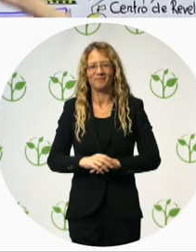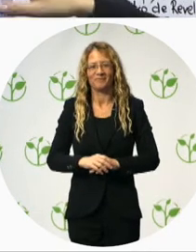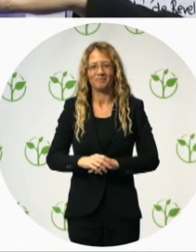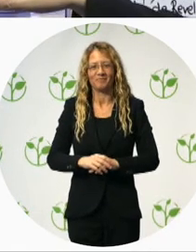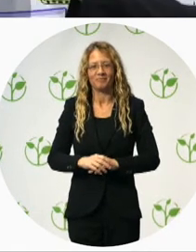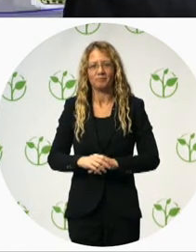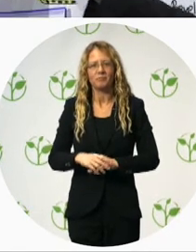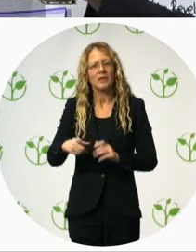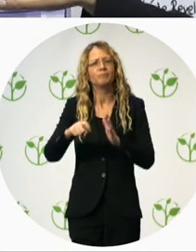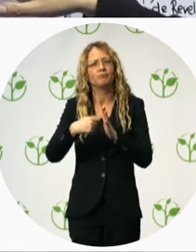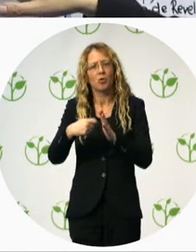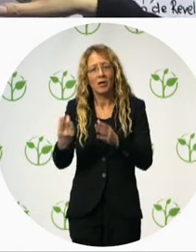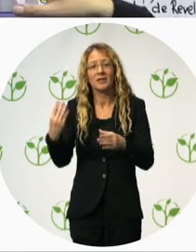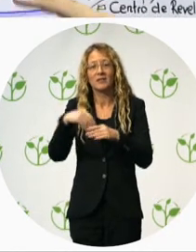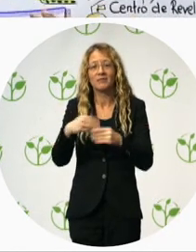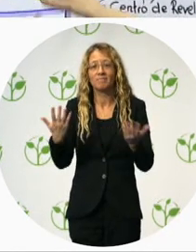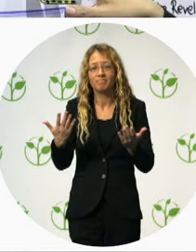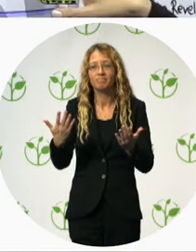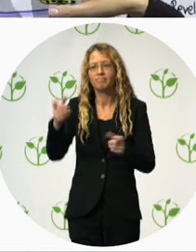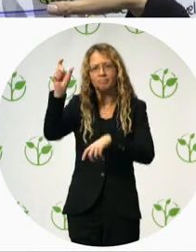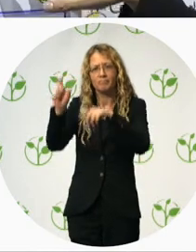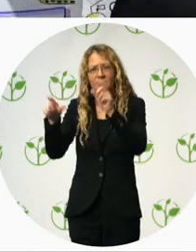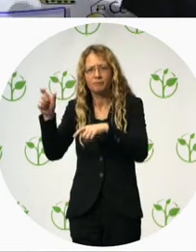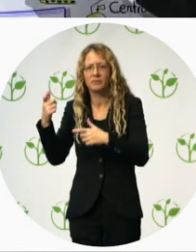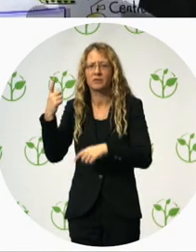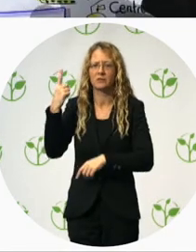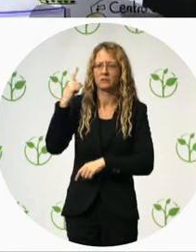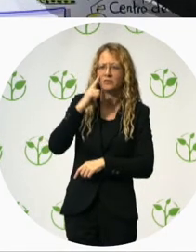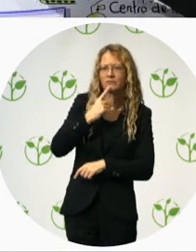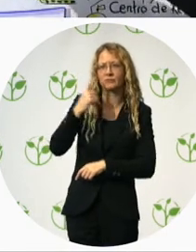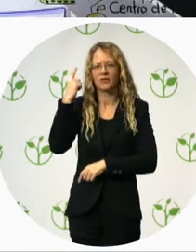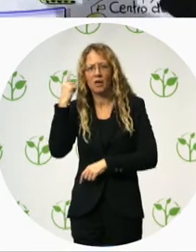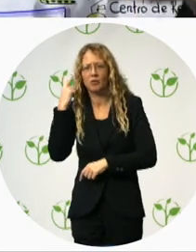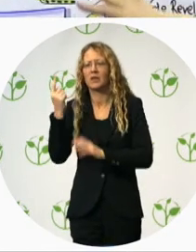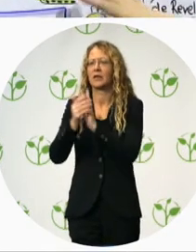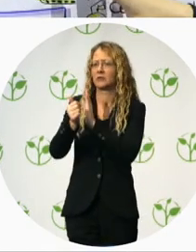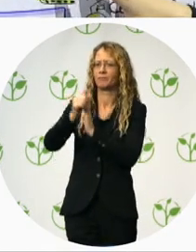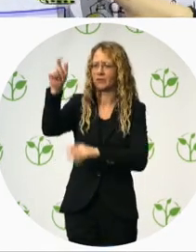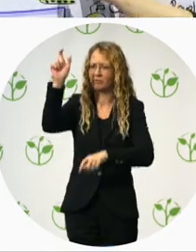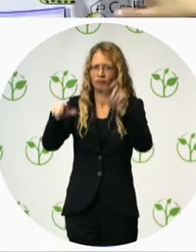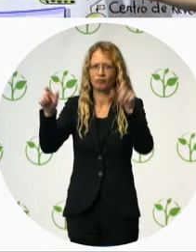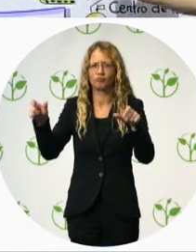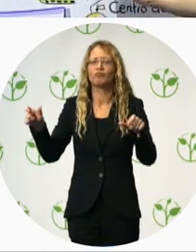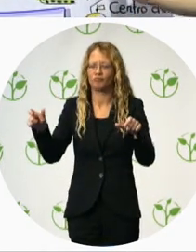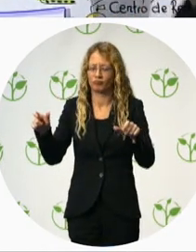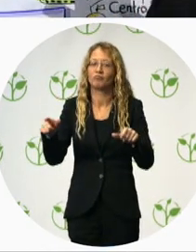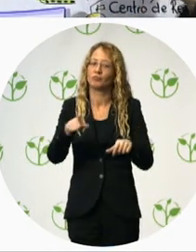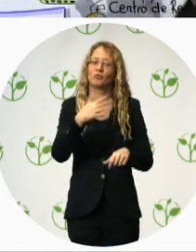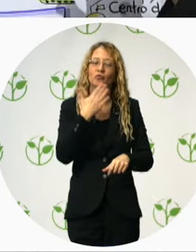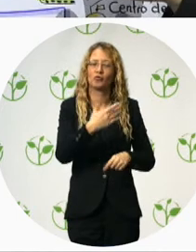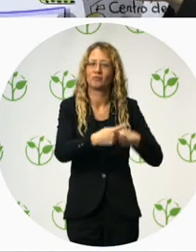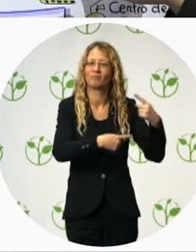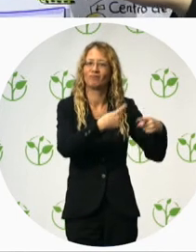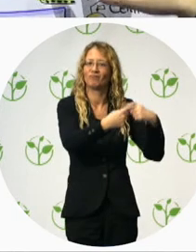involved to develop a storybook app, and this should train and empower teachers and families